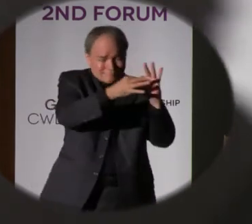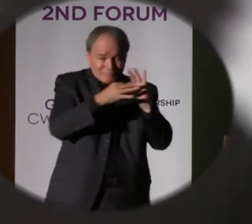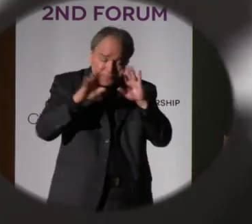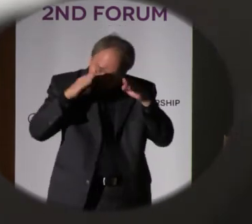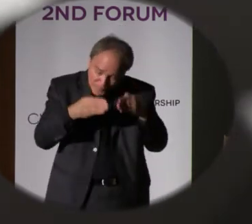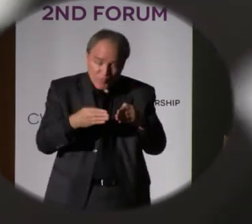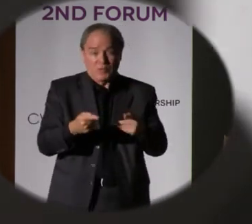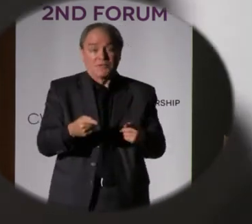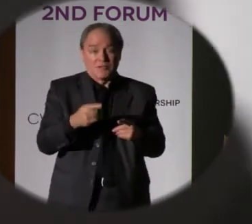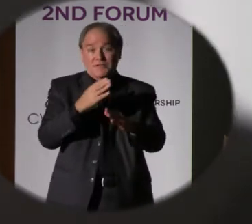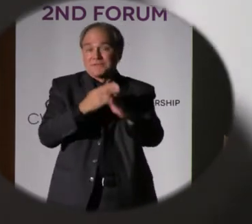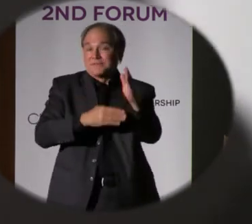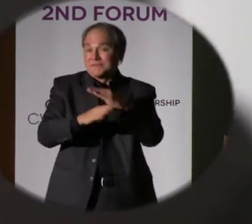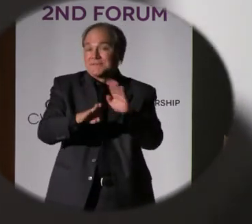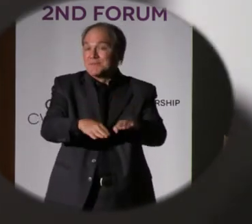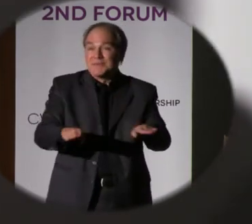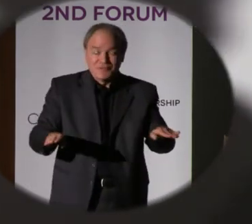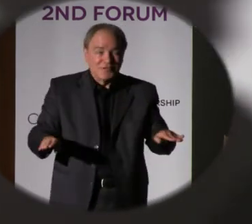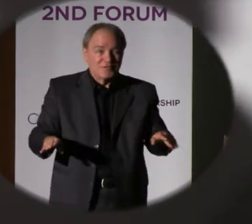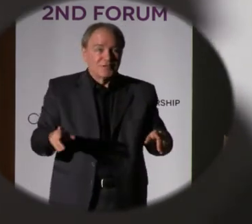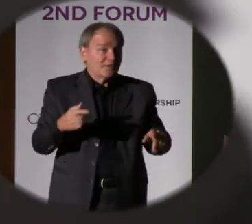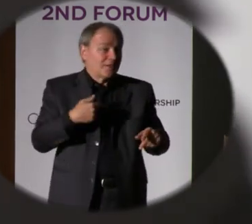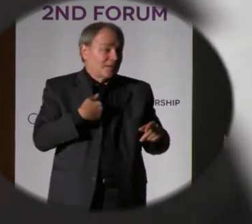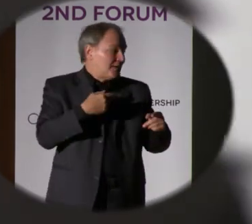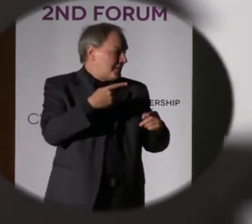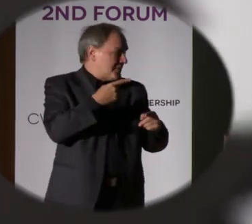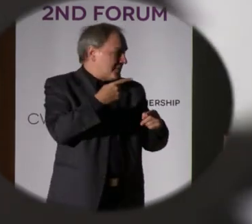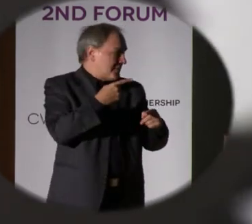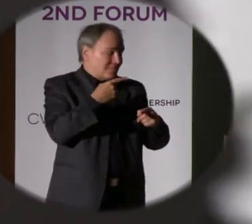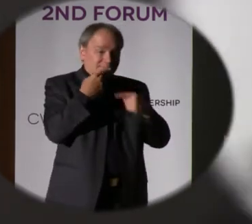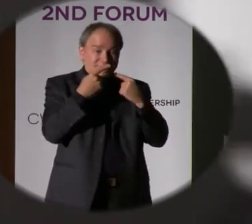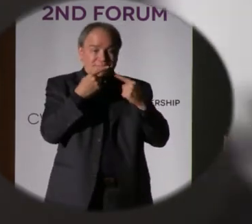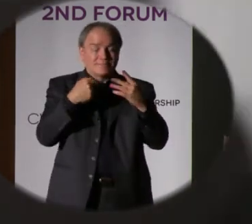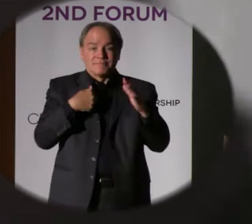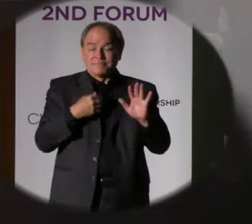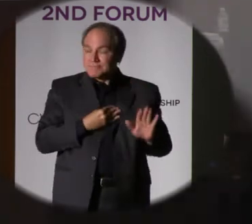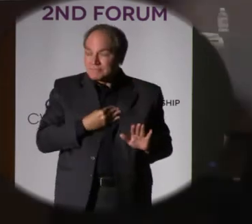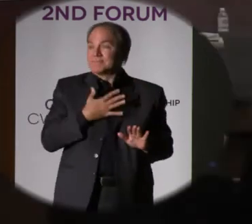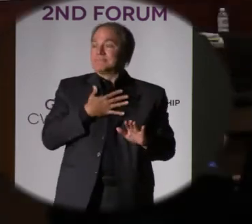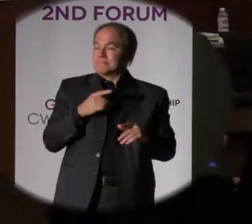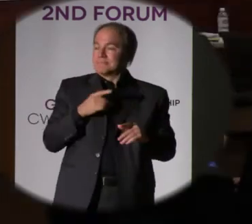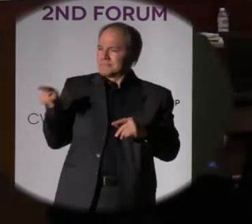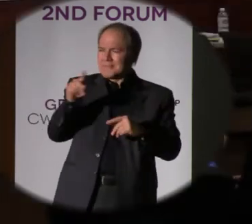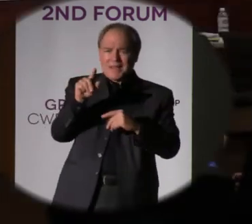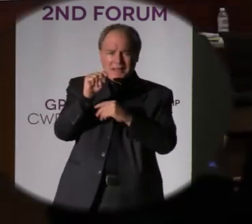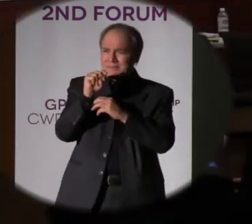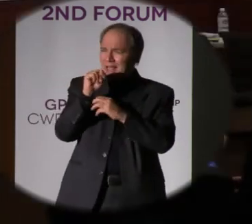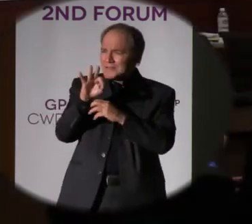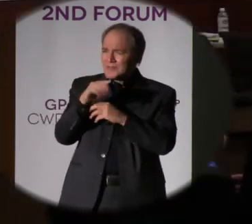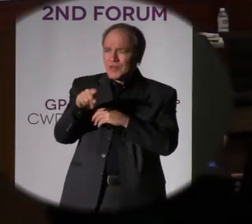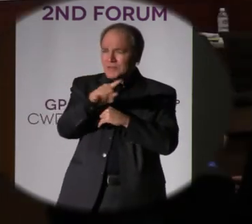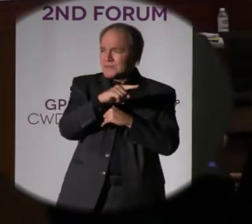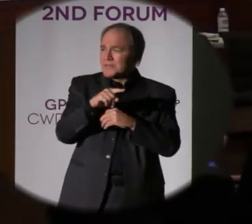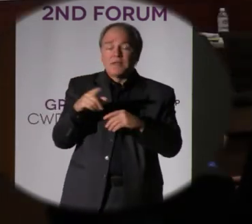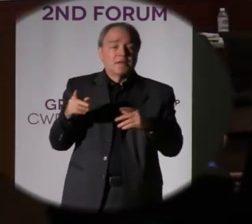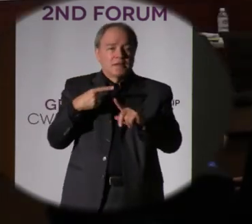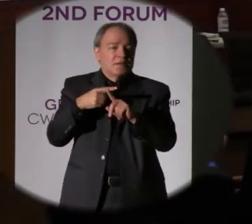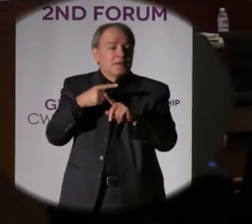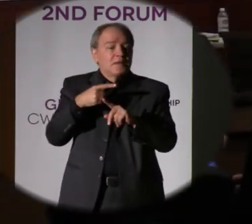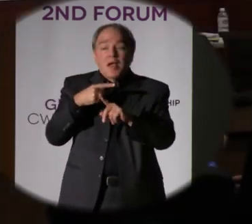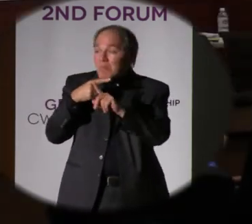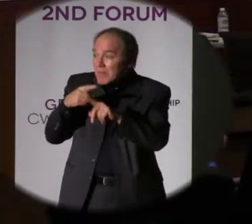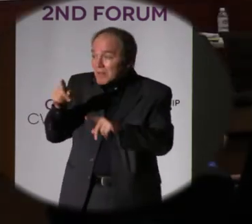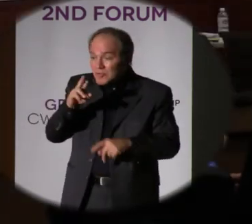just speaking as someone who's observed a lot of these task forces. I'm just so impressed, and I'm particularly impressed with Rosangela and her staff,